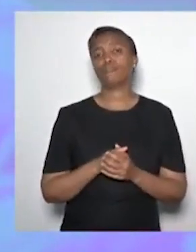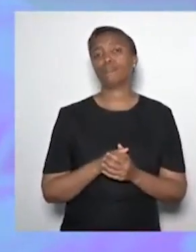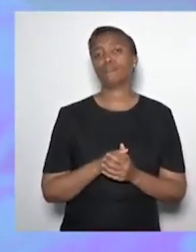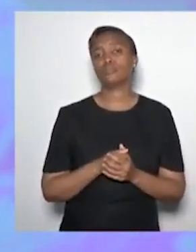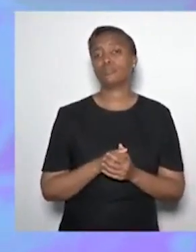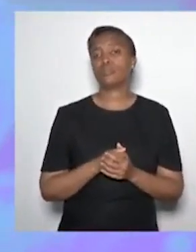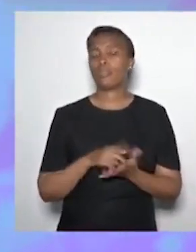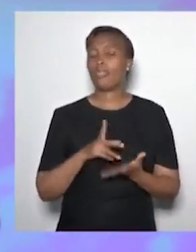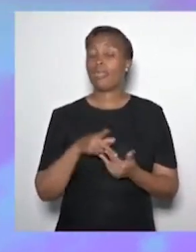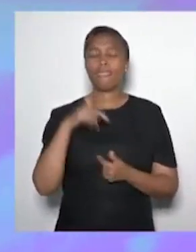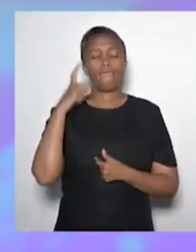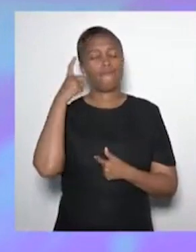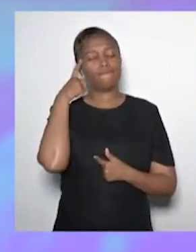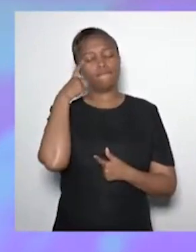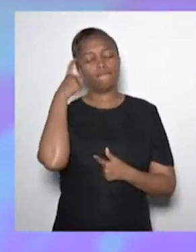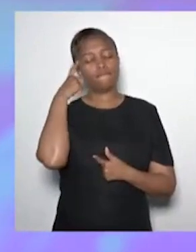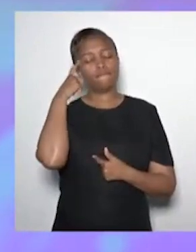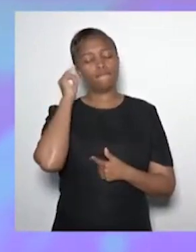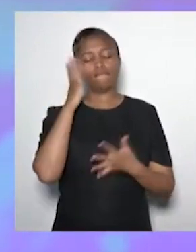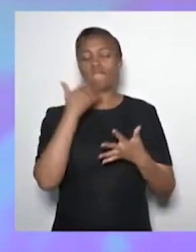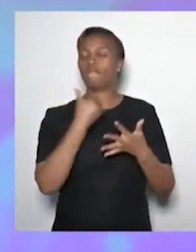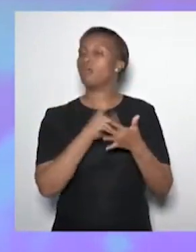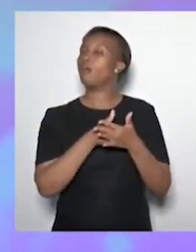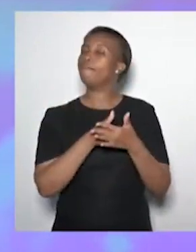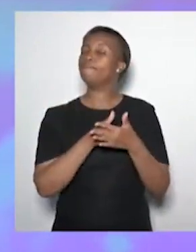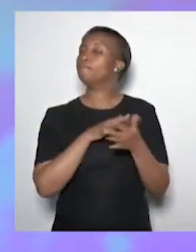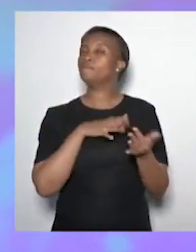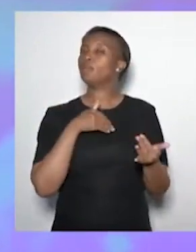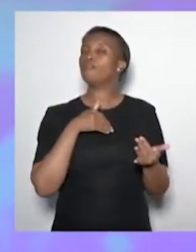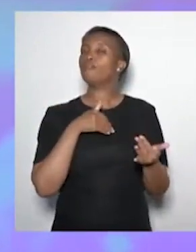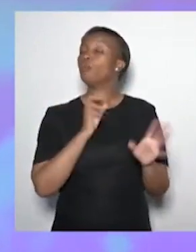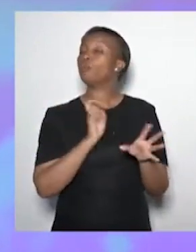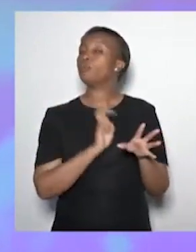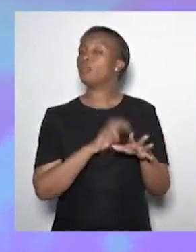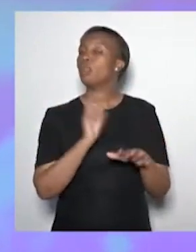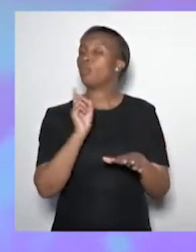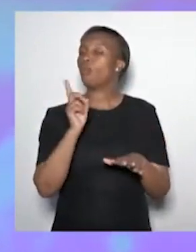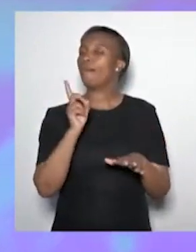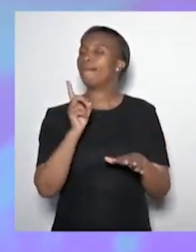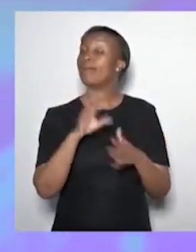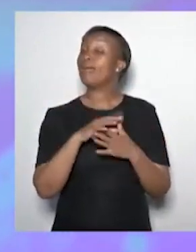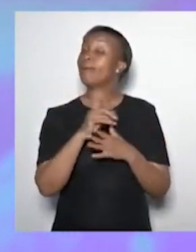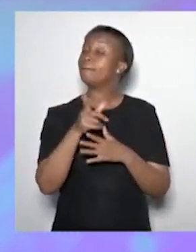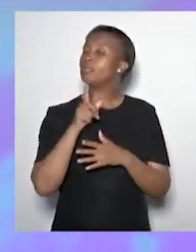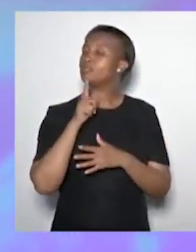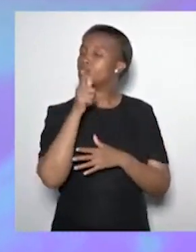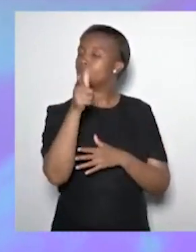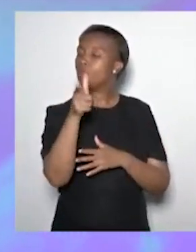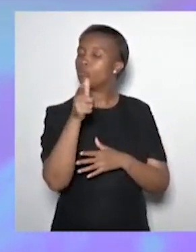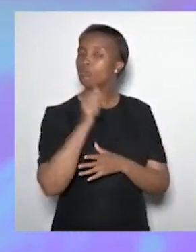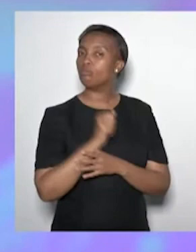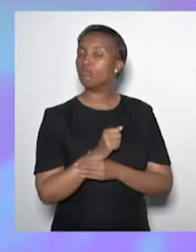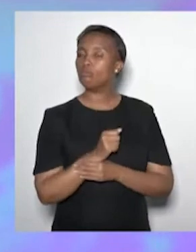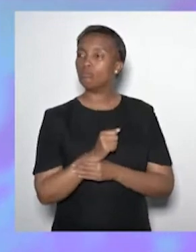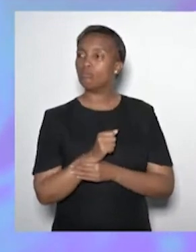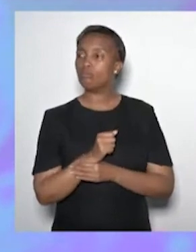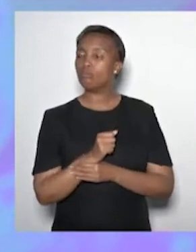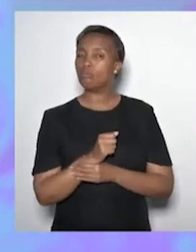I think before I get into what will it take, I must tell you